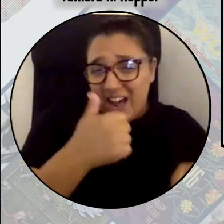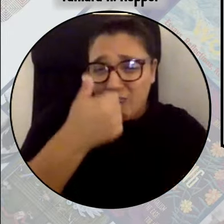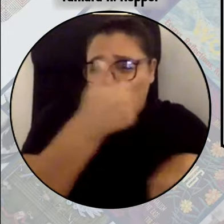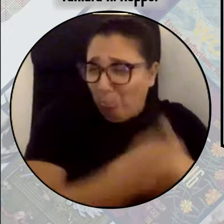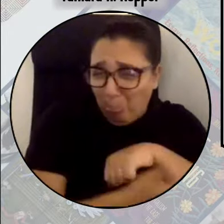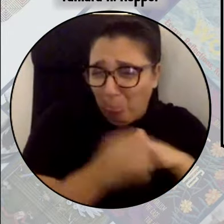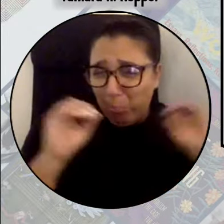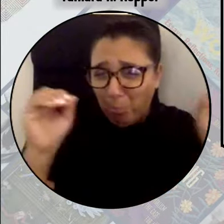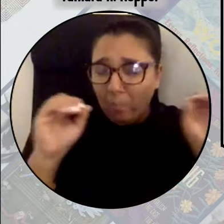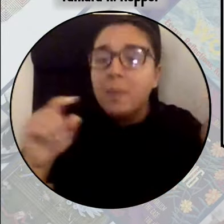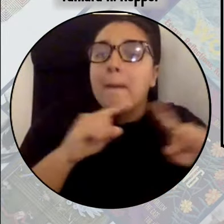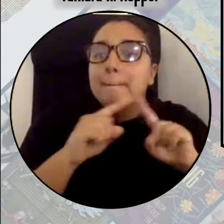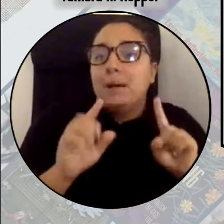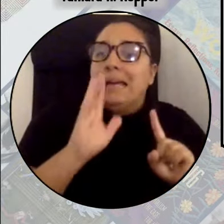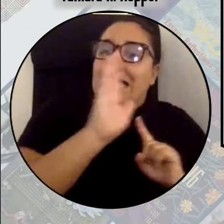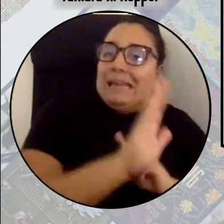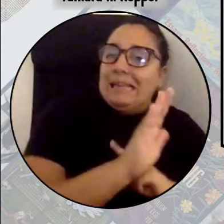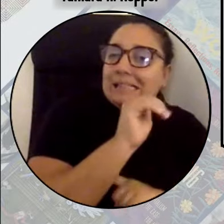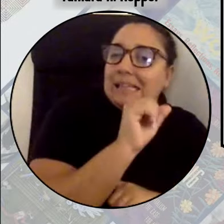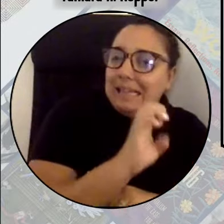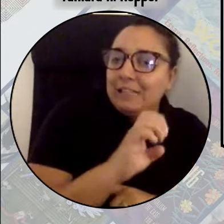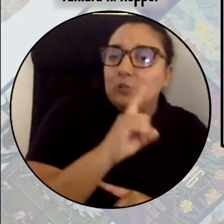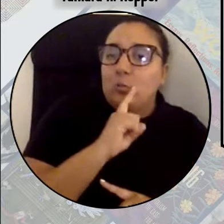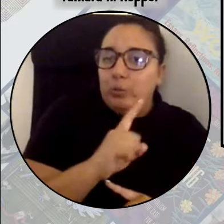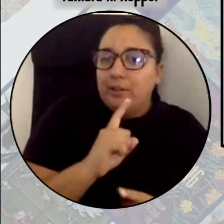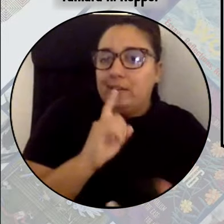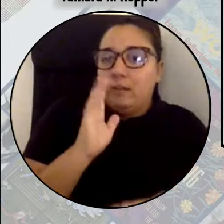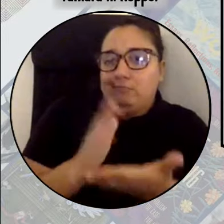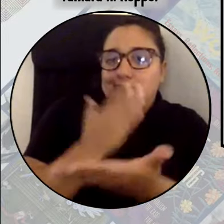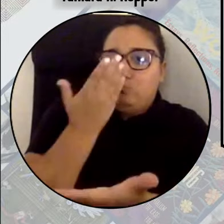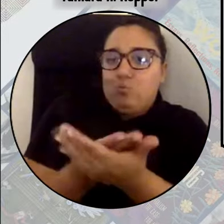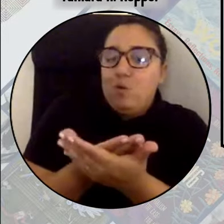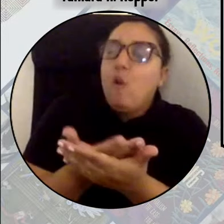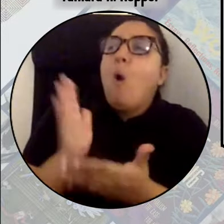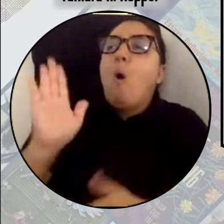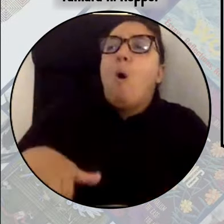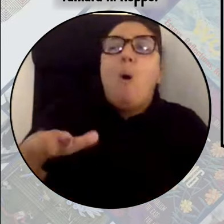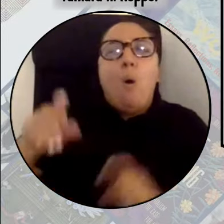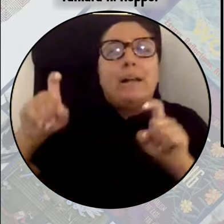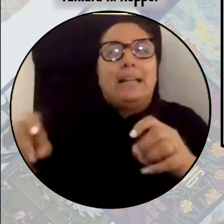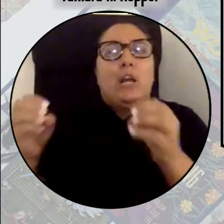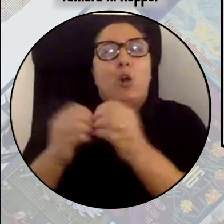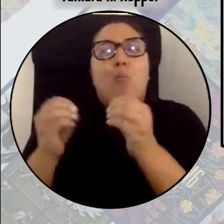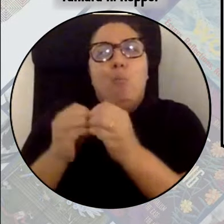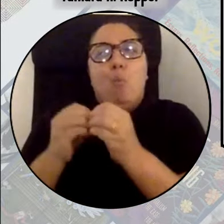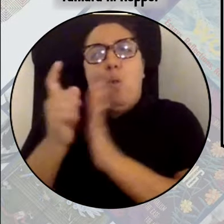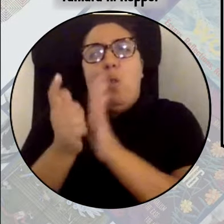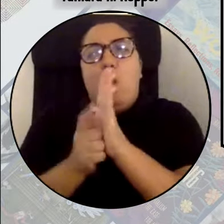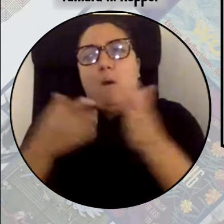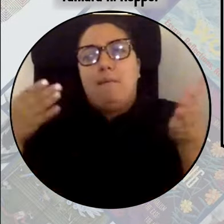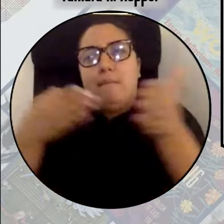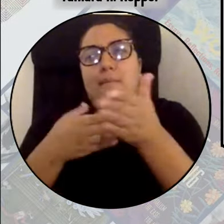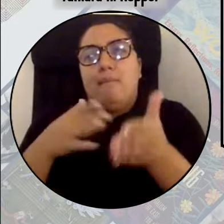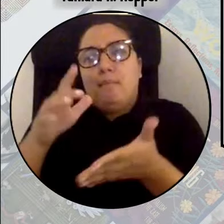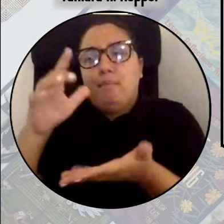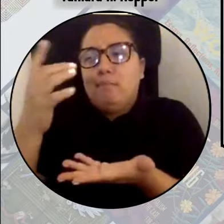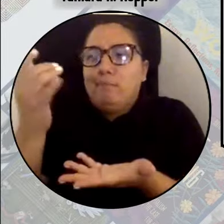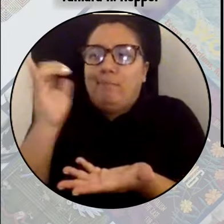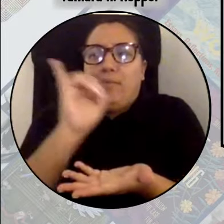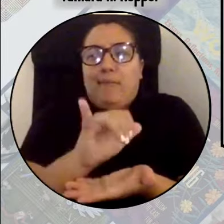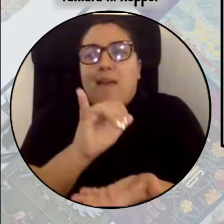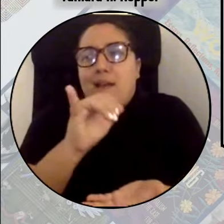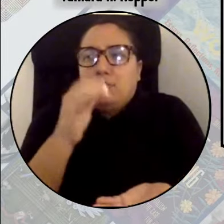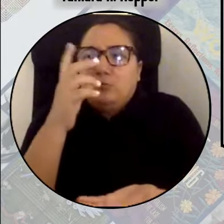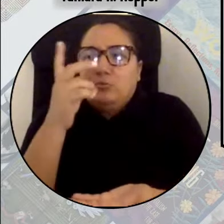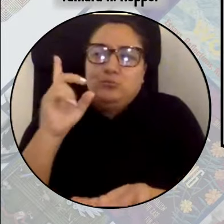this kind of specter of what could happen, right? And so this is an article that she wrote, Racial Bias, the Black Athlete, Reagan's War on Drugs and Big